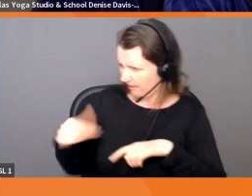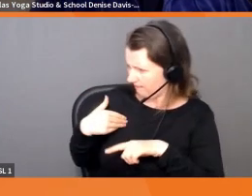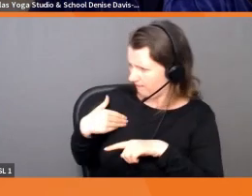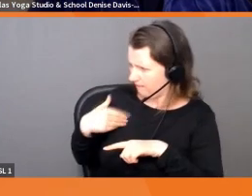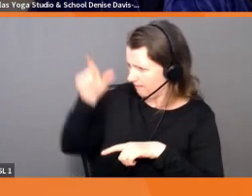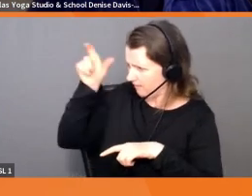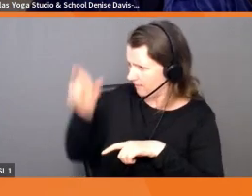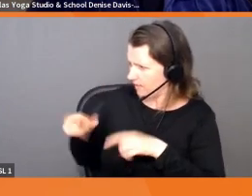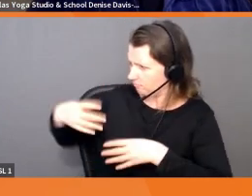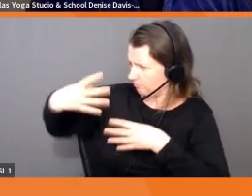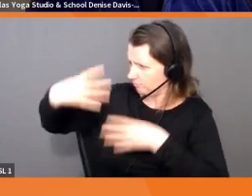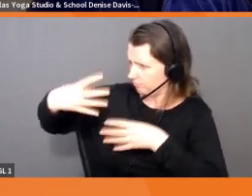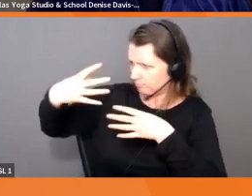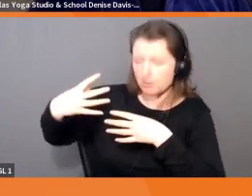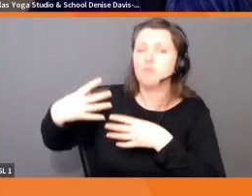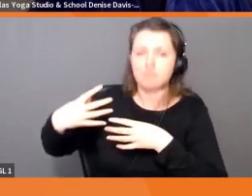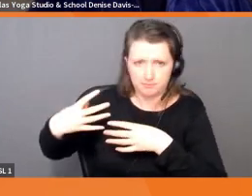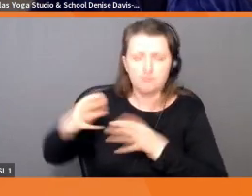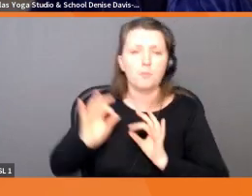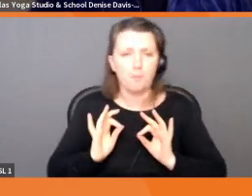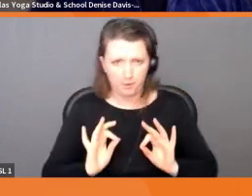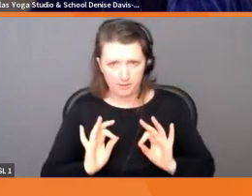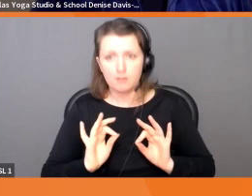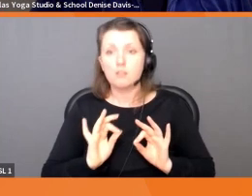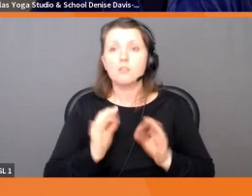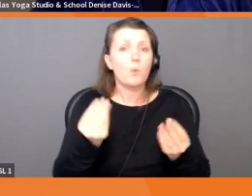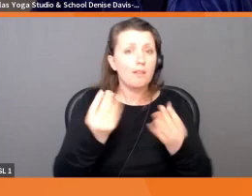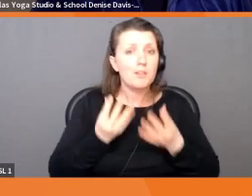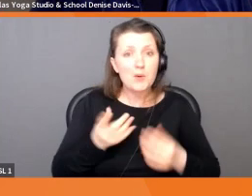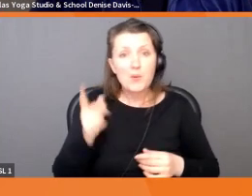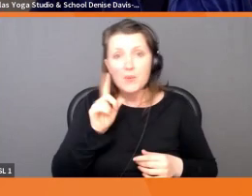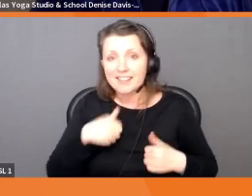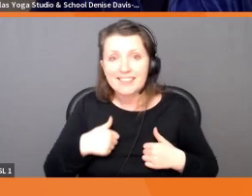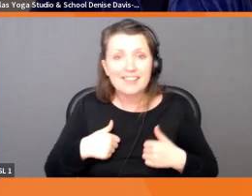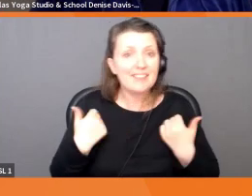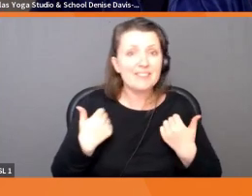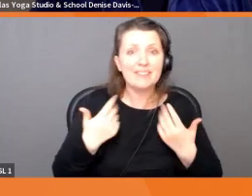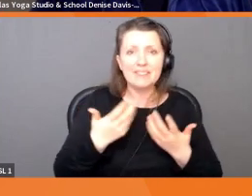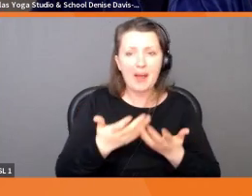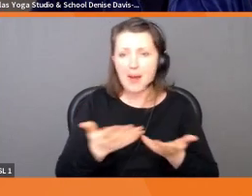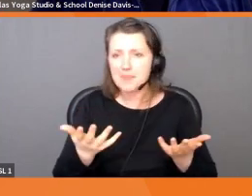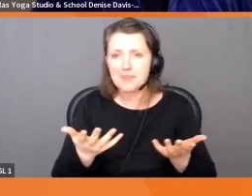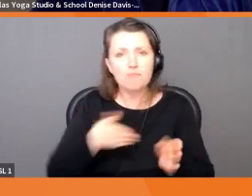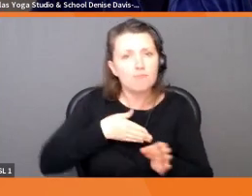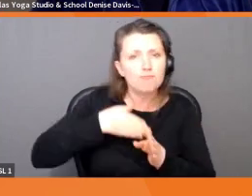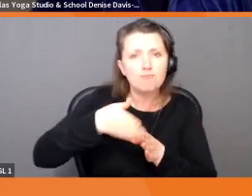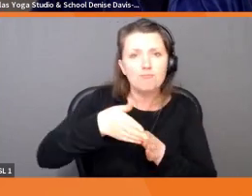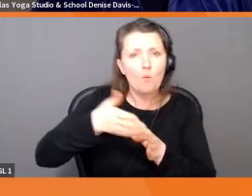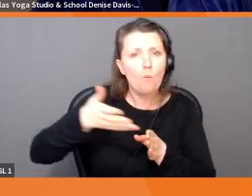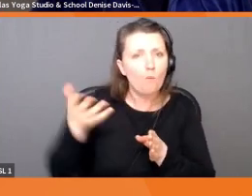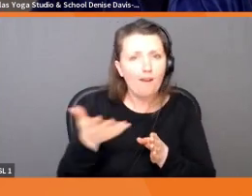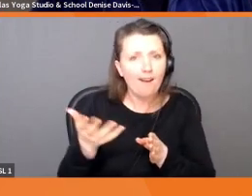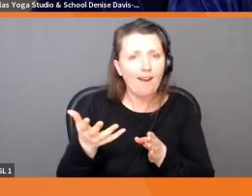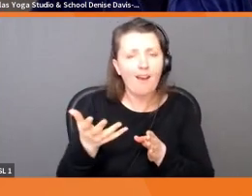see the feed on that. Awesome. All right. So let us know where you are and what field that you're in. You know,